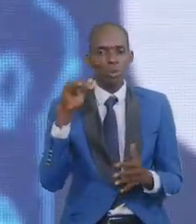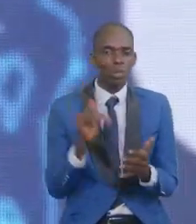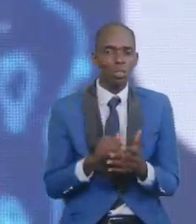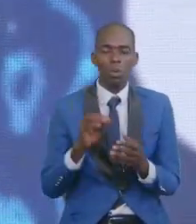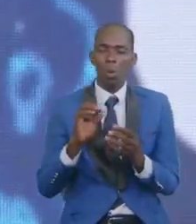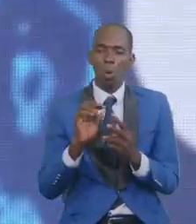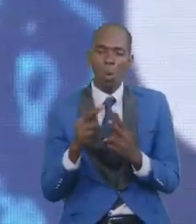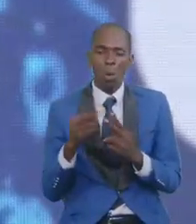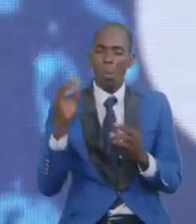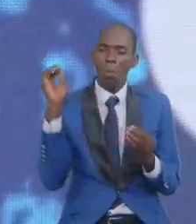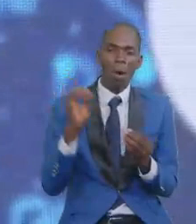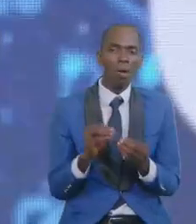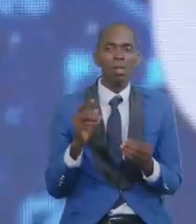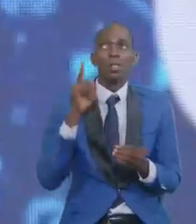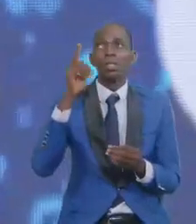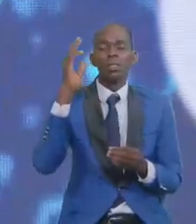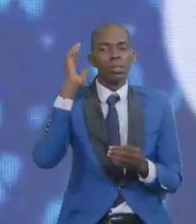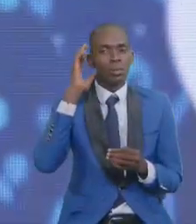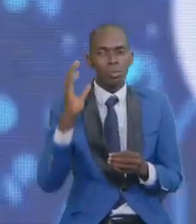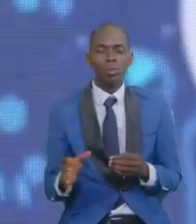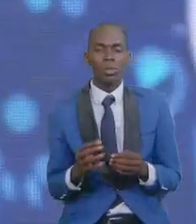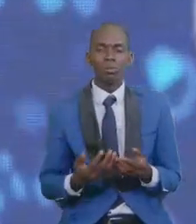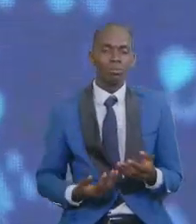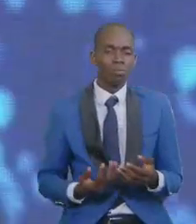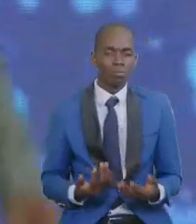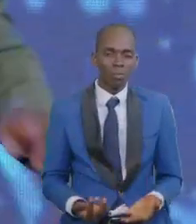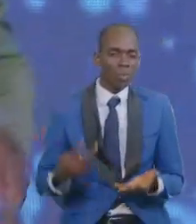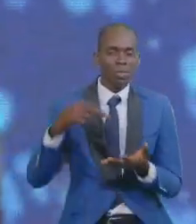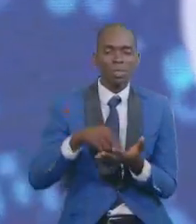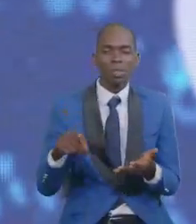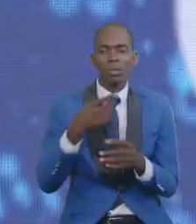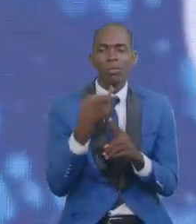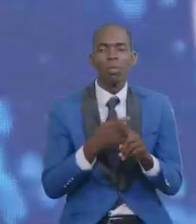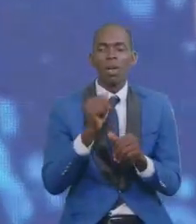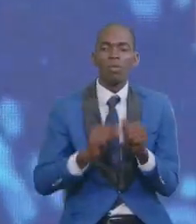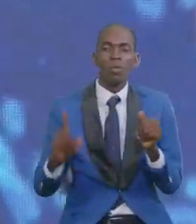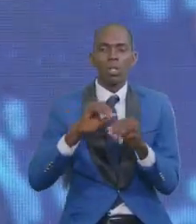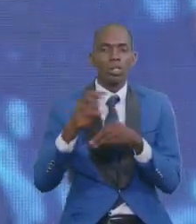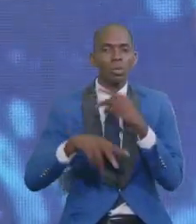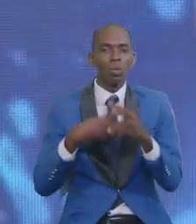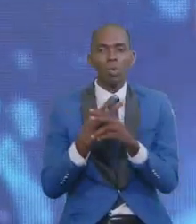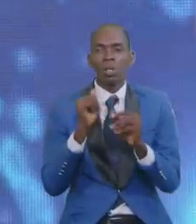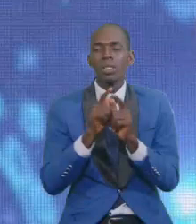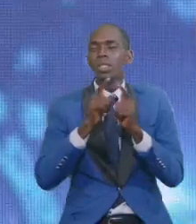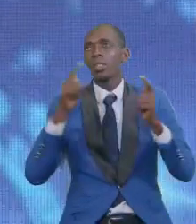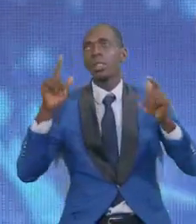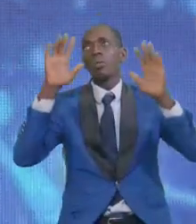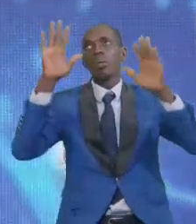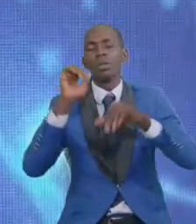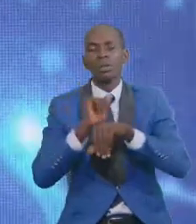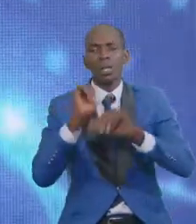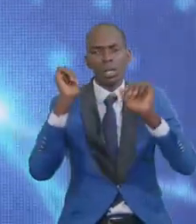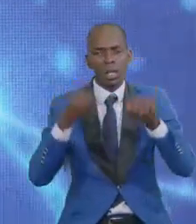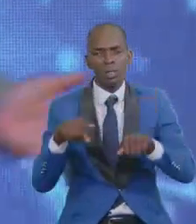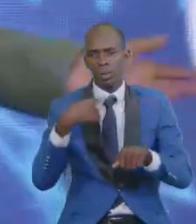will resurrect them from all over the world? A great miracle. Can you say you believe that resurrection